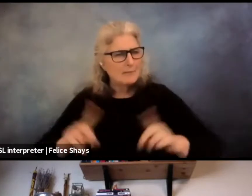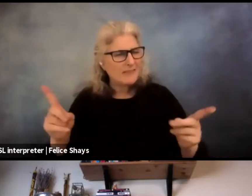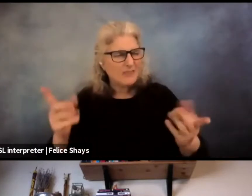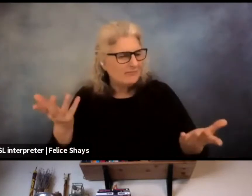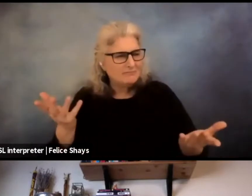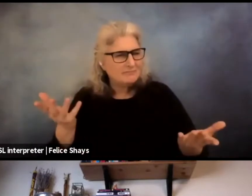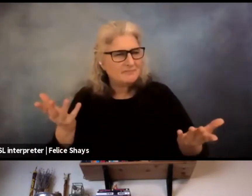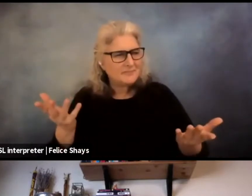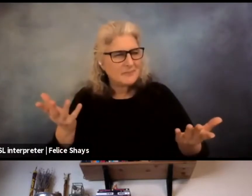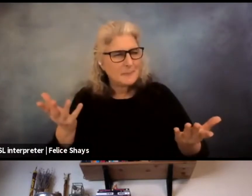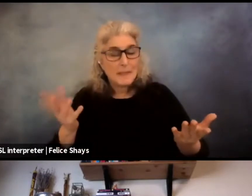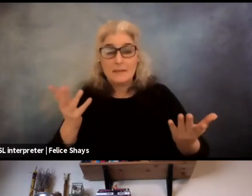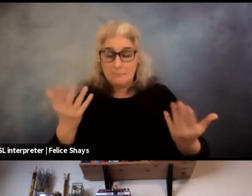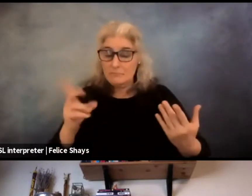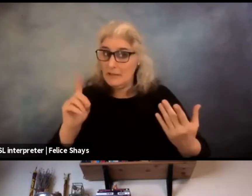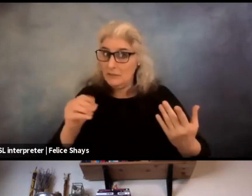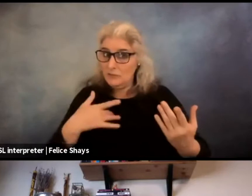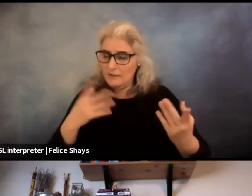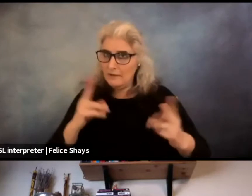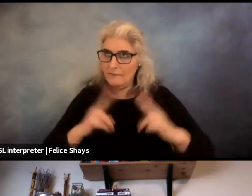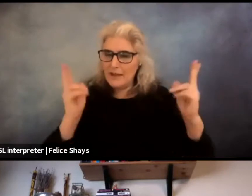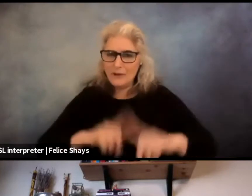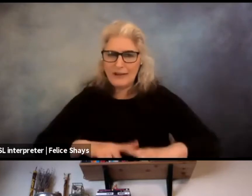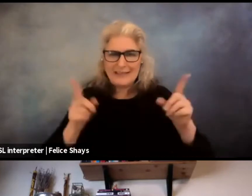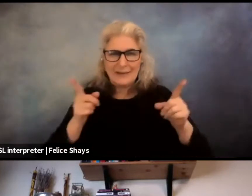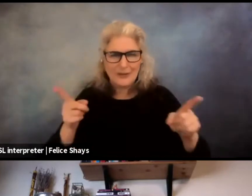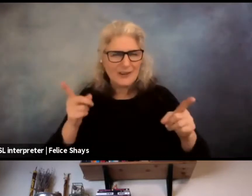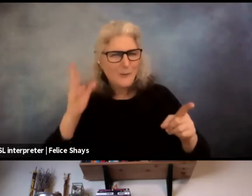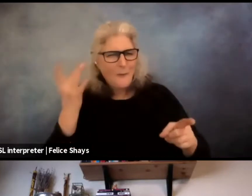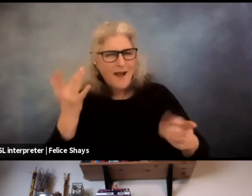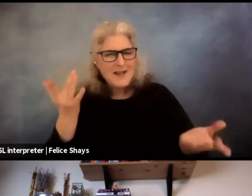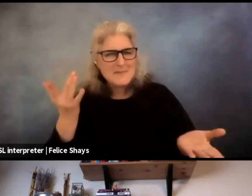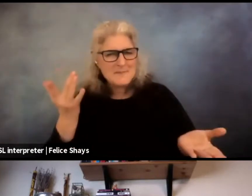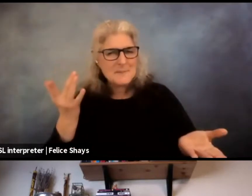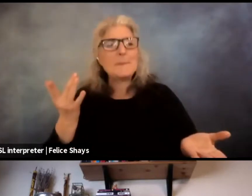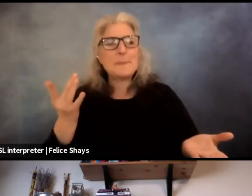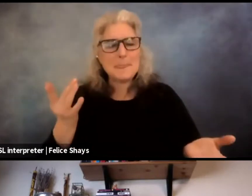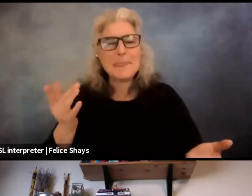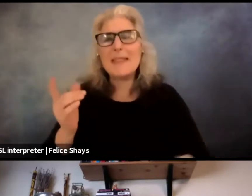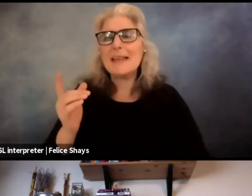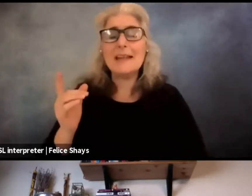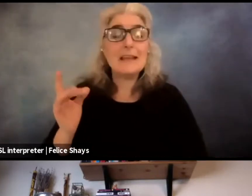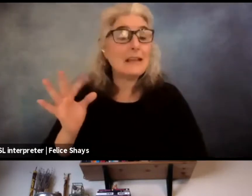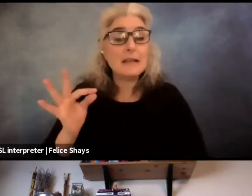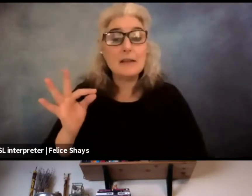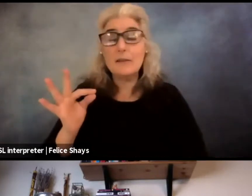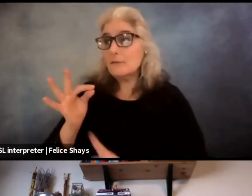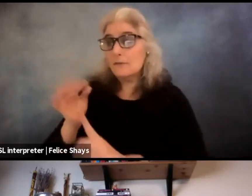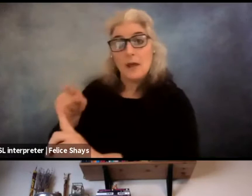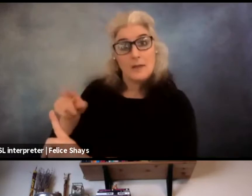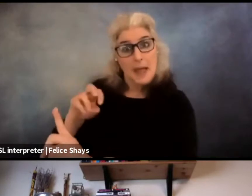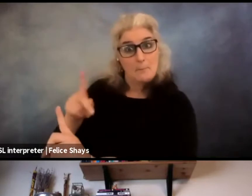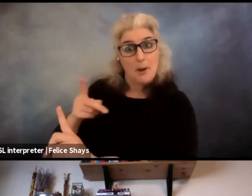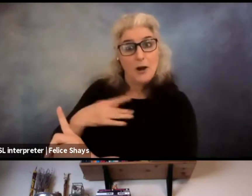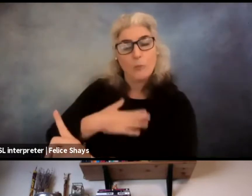spaces feel so different? And what are, you know, like if there's a park that I like, I can